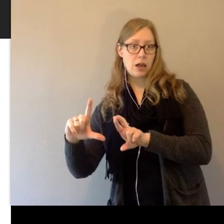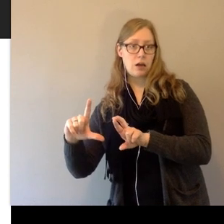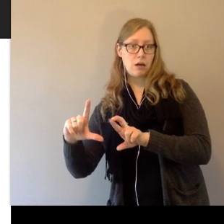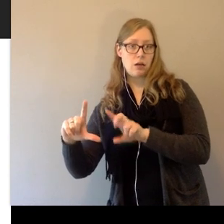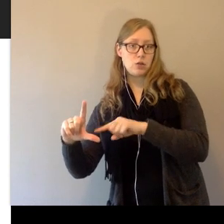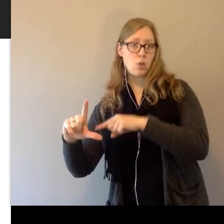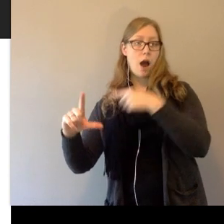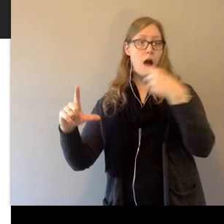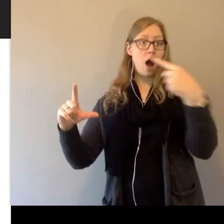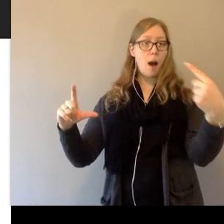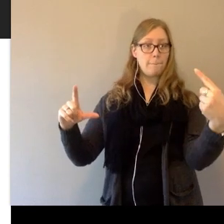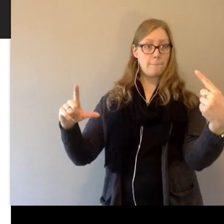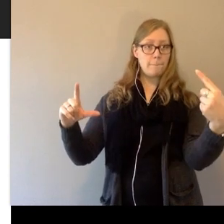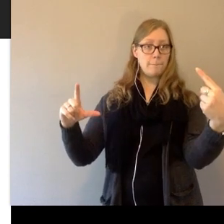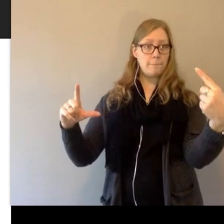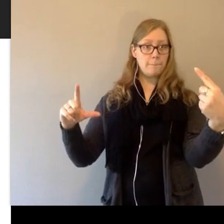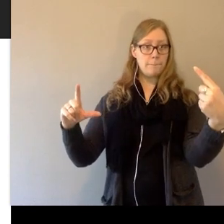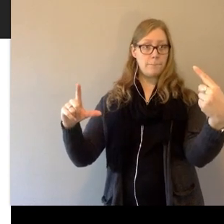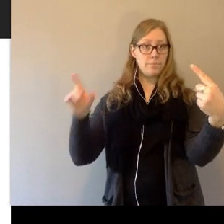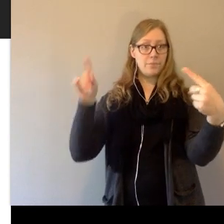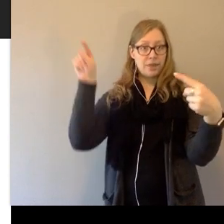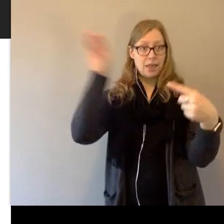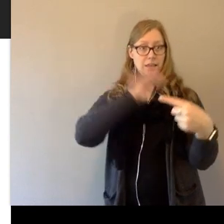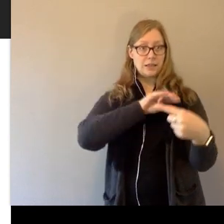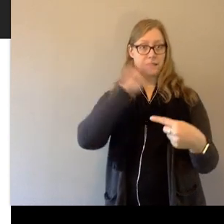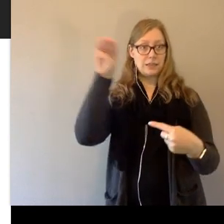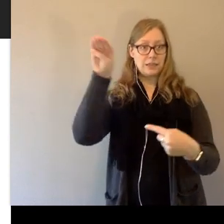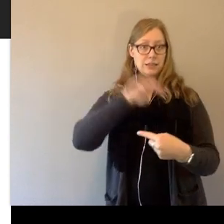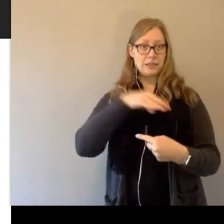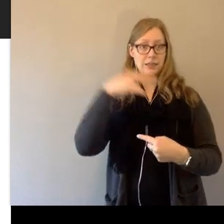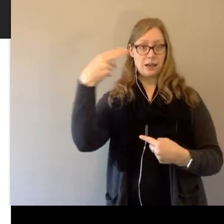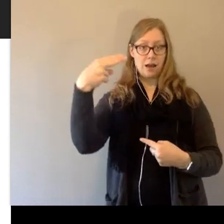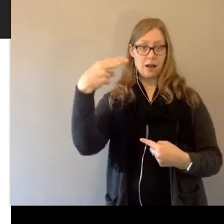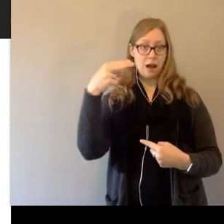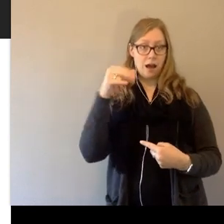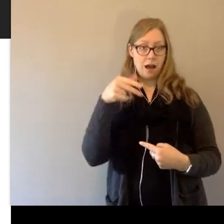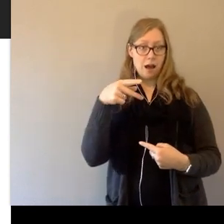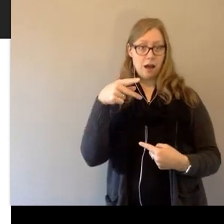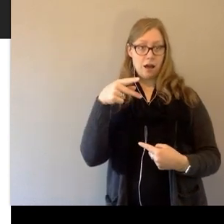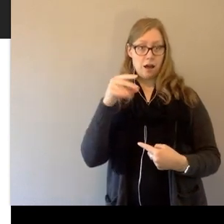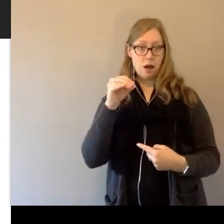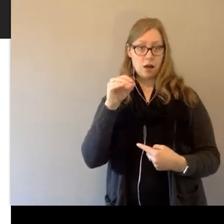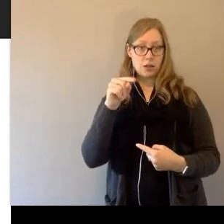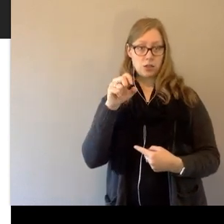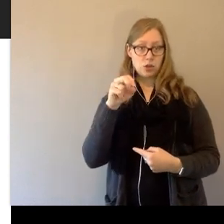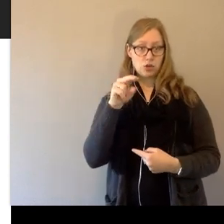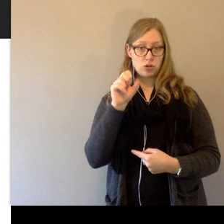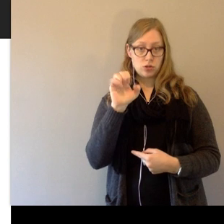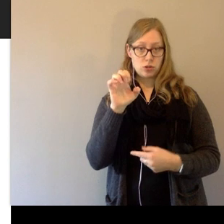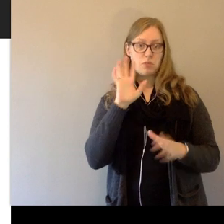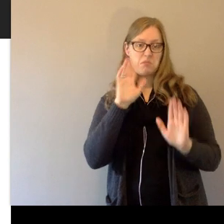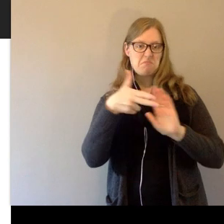take my pencil and I'm just going to write hypotenuse.